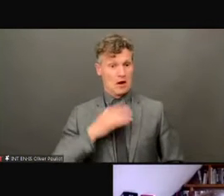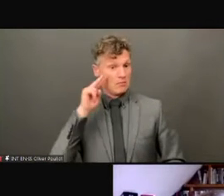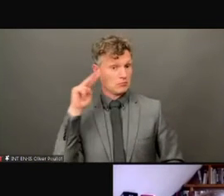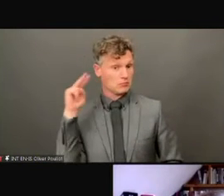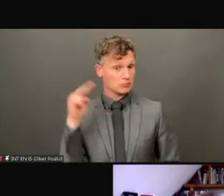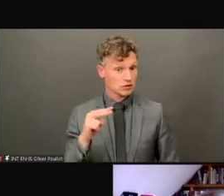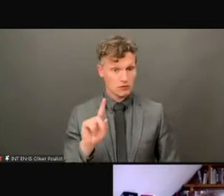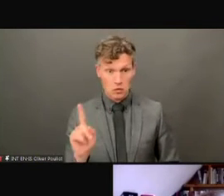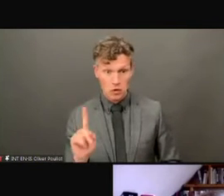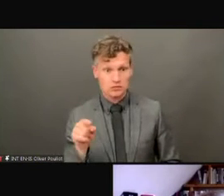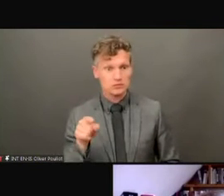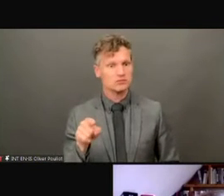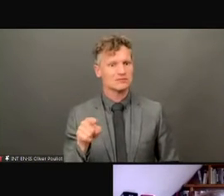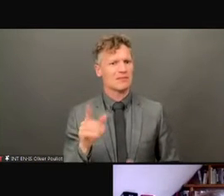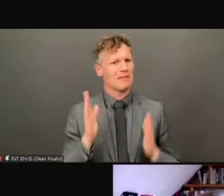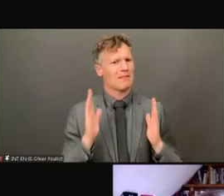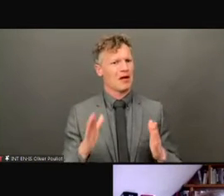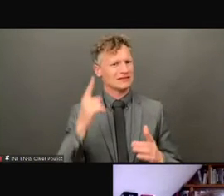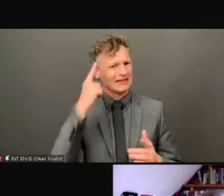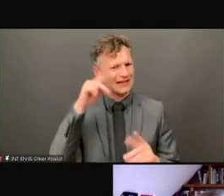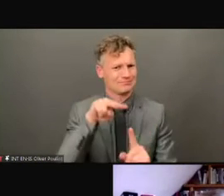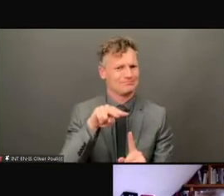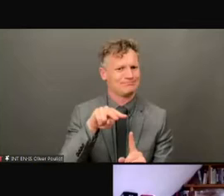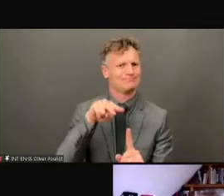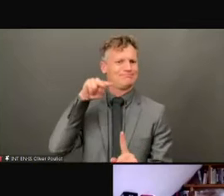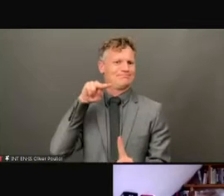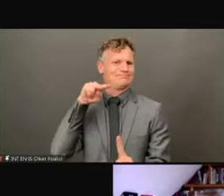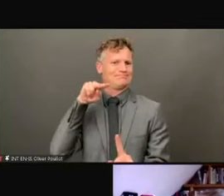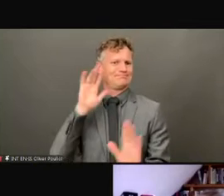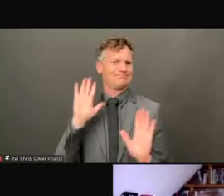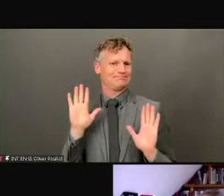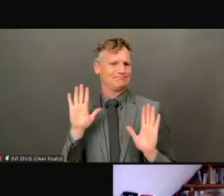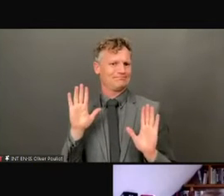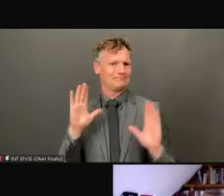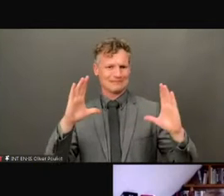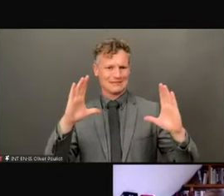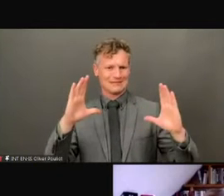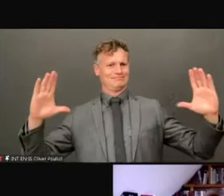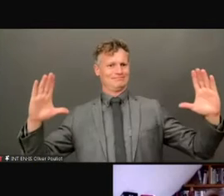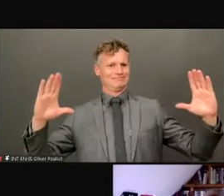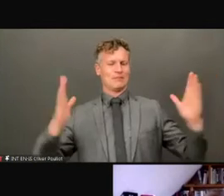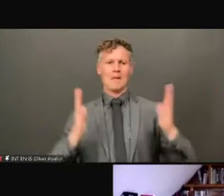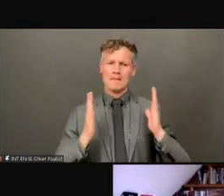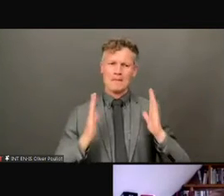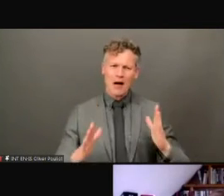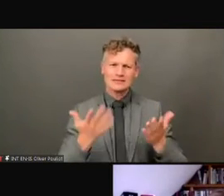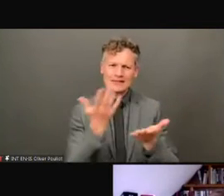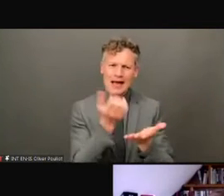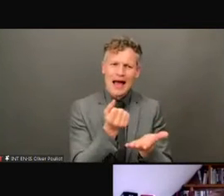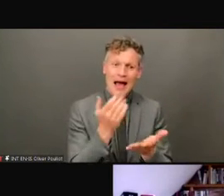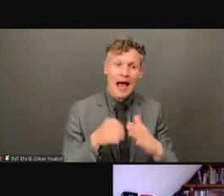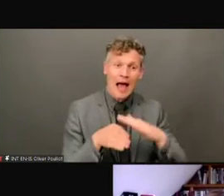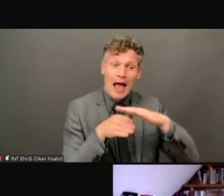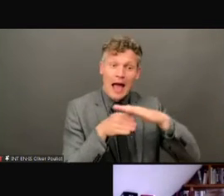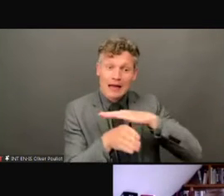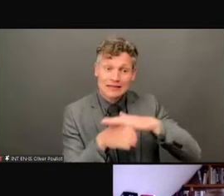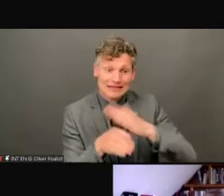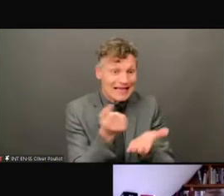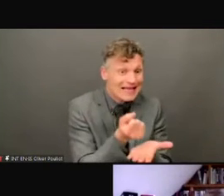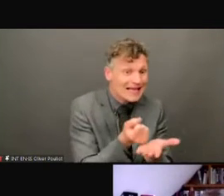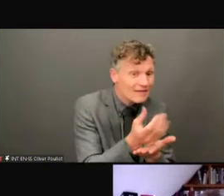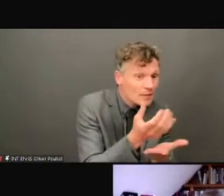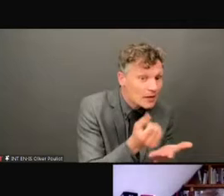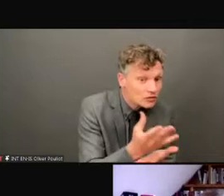as a broader concept. We need to integrate access to information and access to services and legal